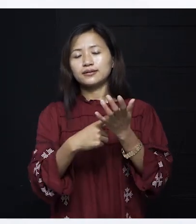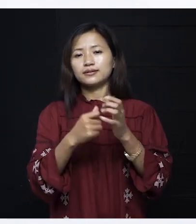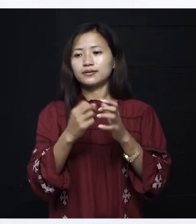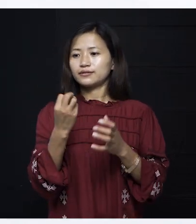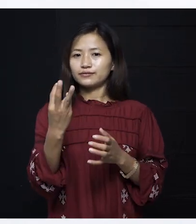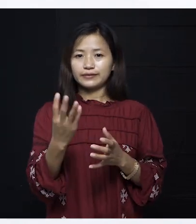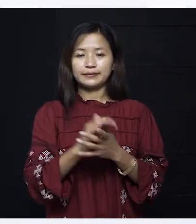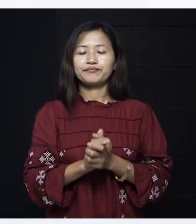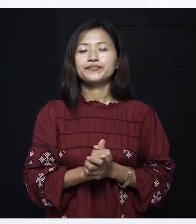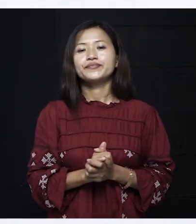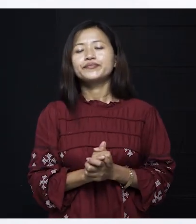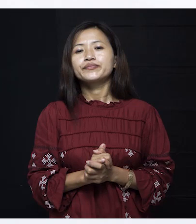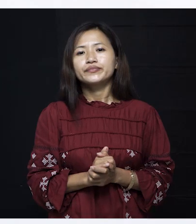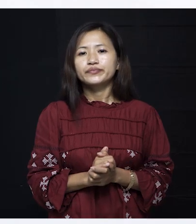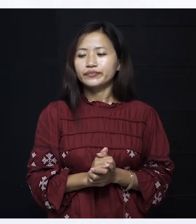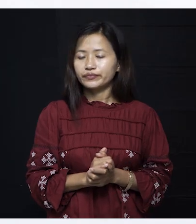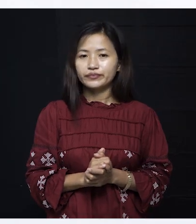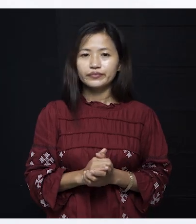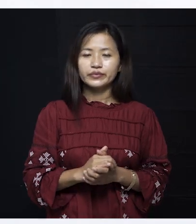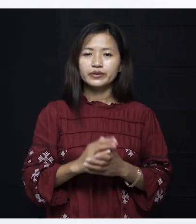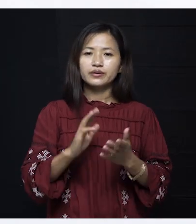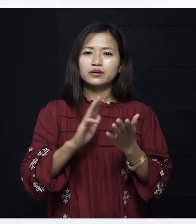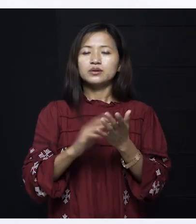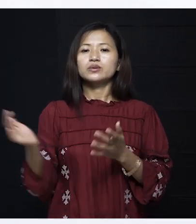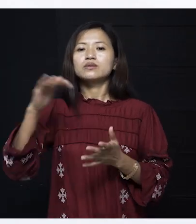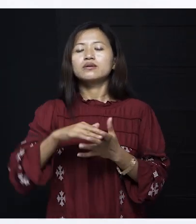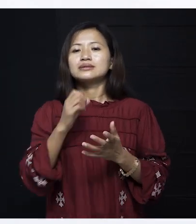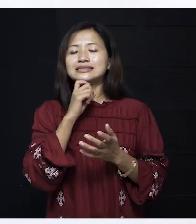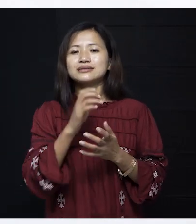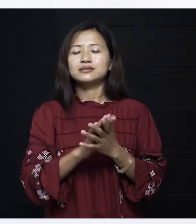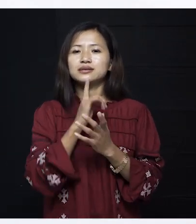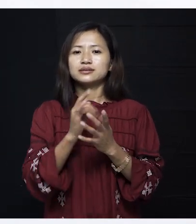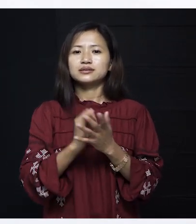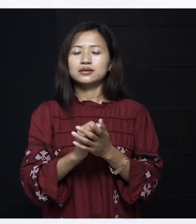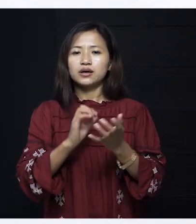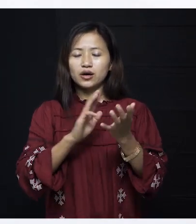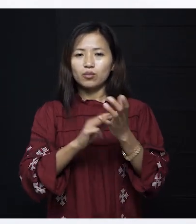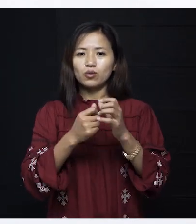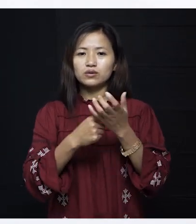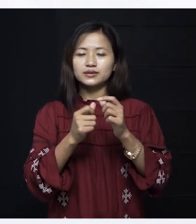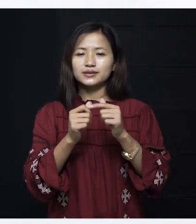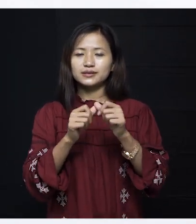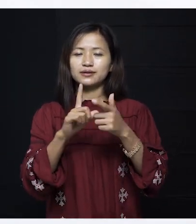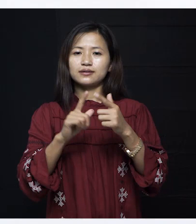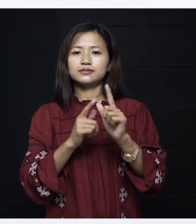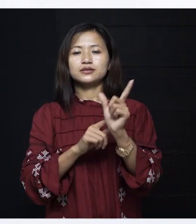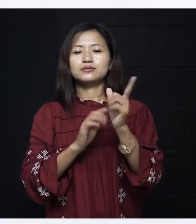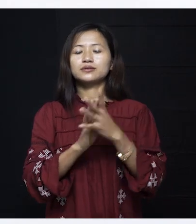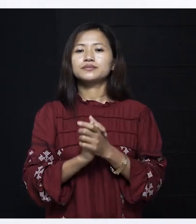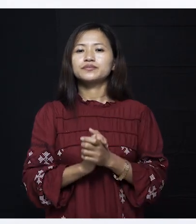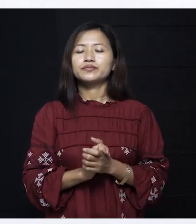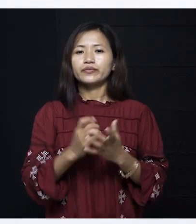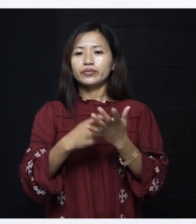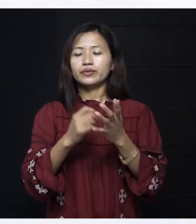is the number of death, okay? And this, it can also be called as mortality, okay? The mortality